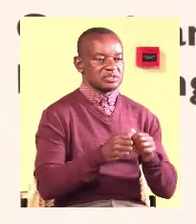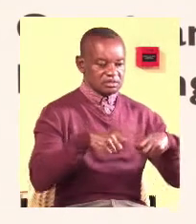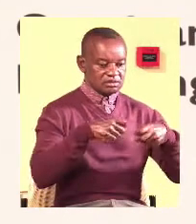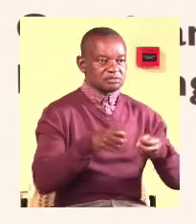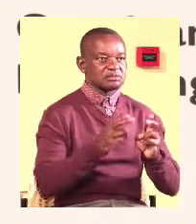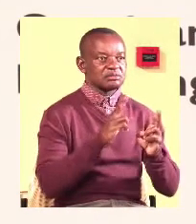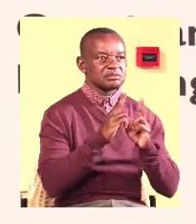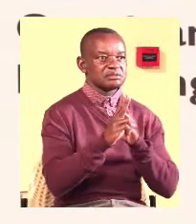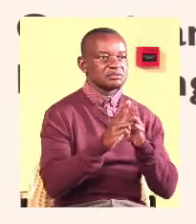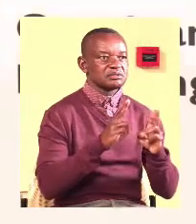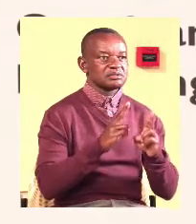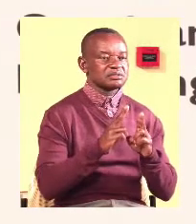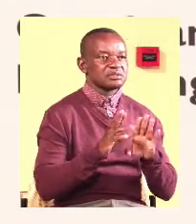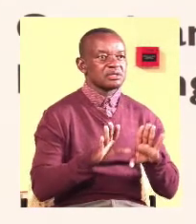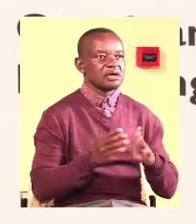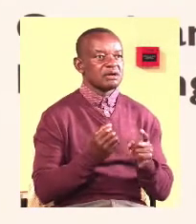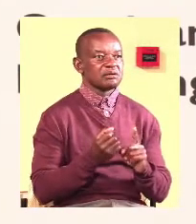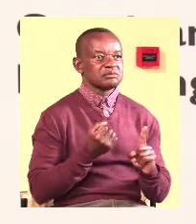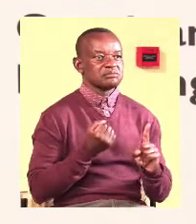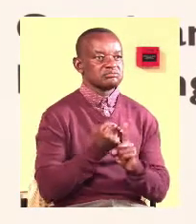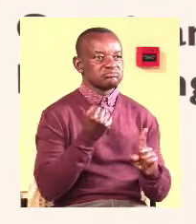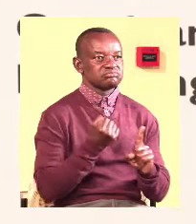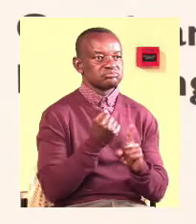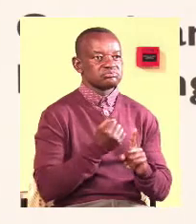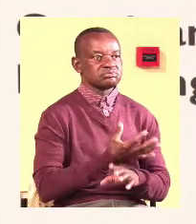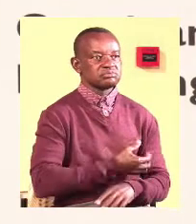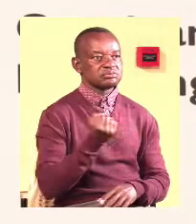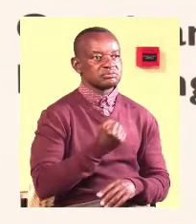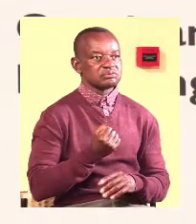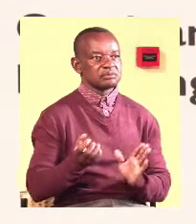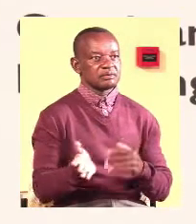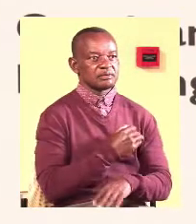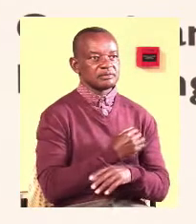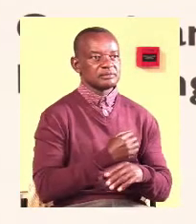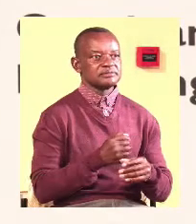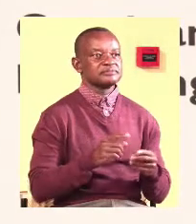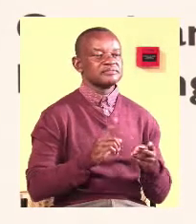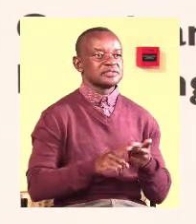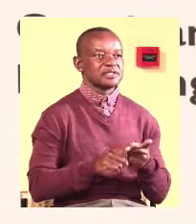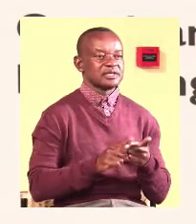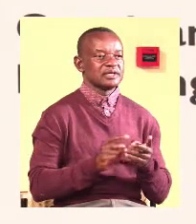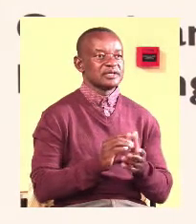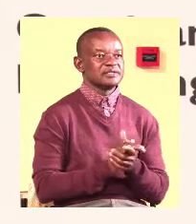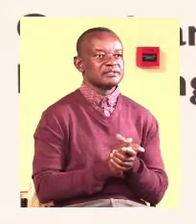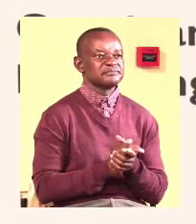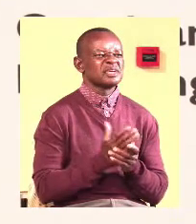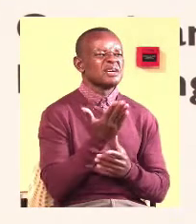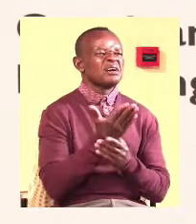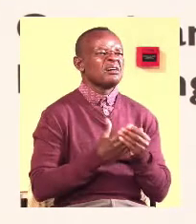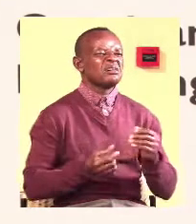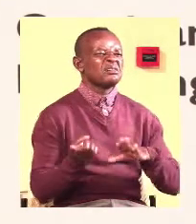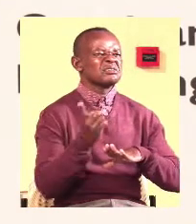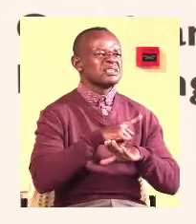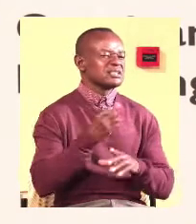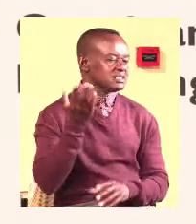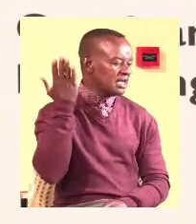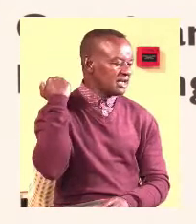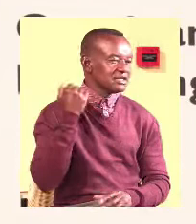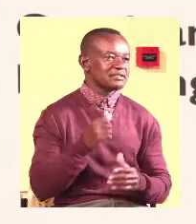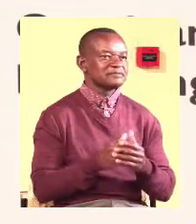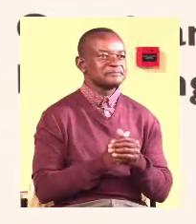collectively address that problem. And in itself, that means then gone are the days, like I earlier mentioned, that policing